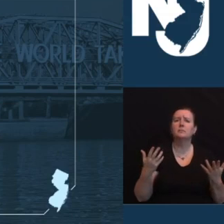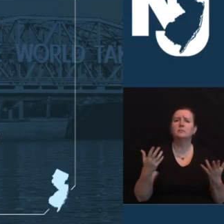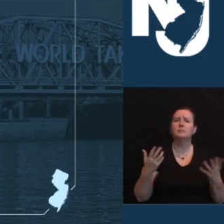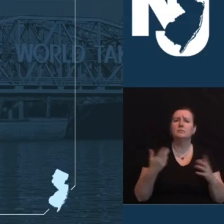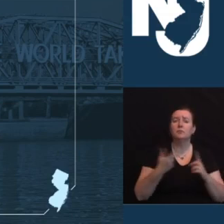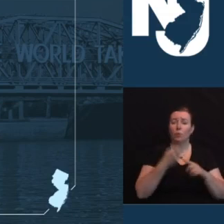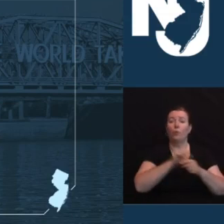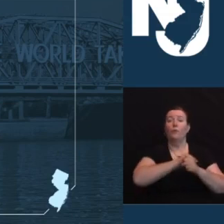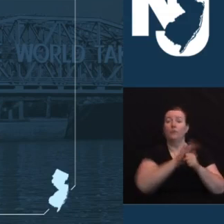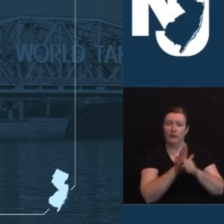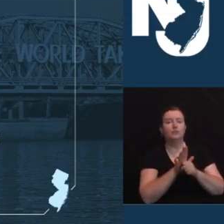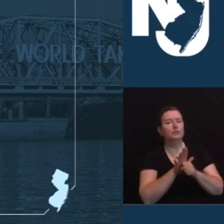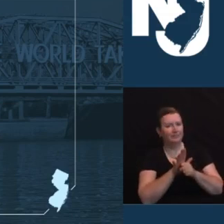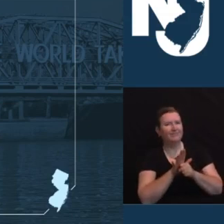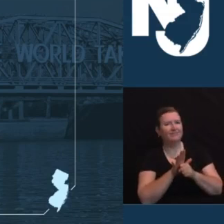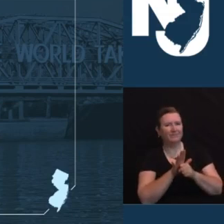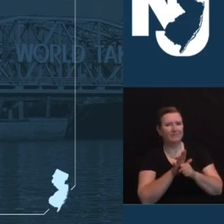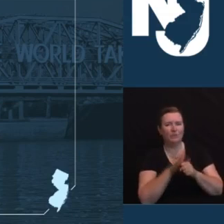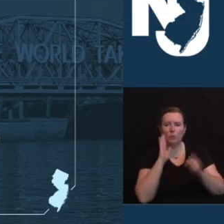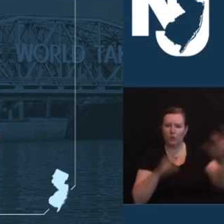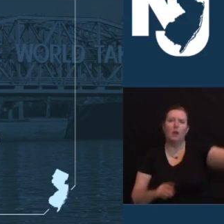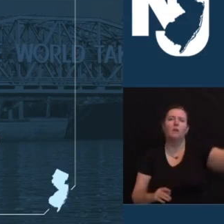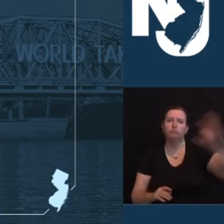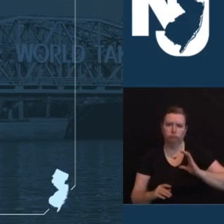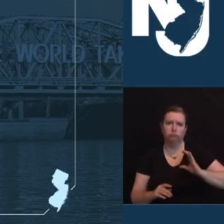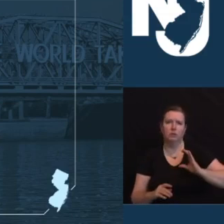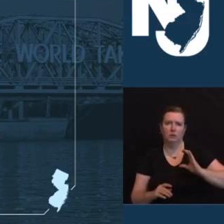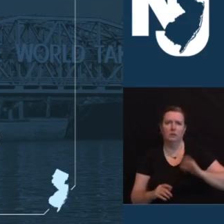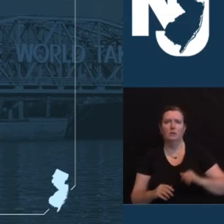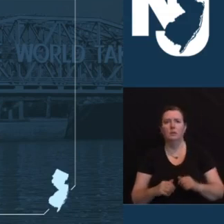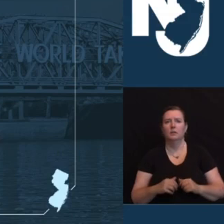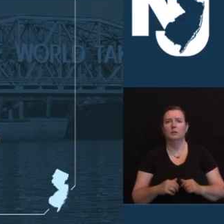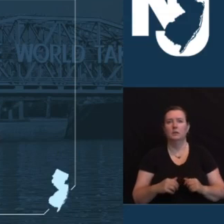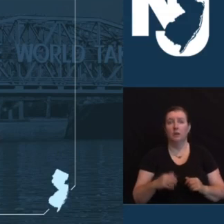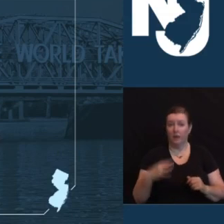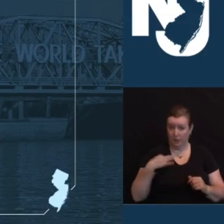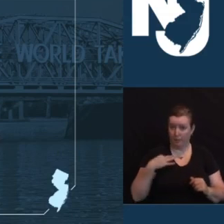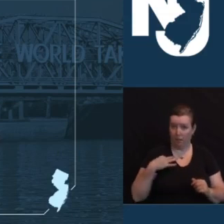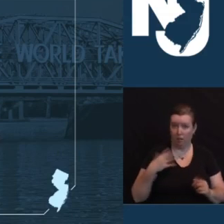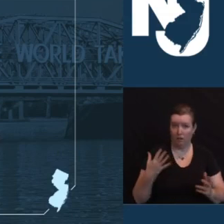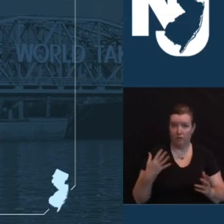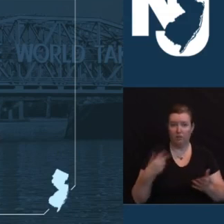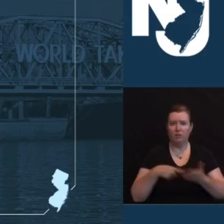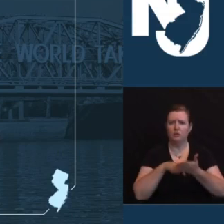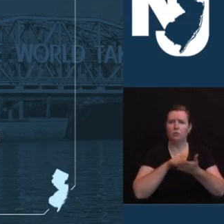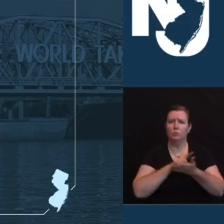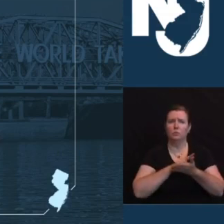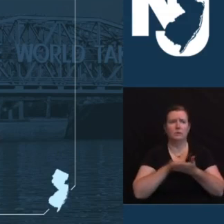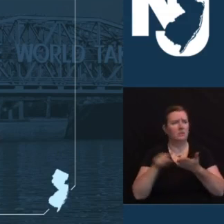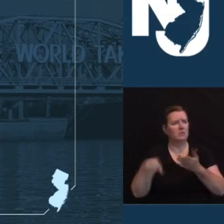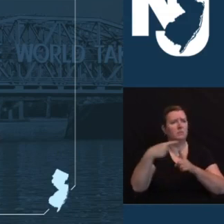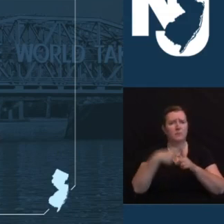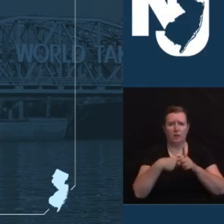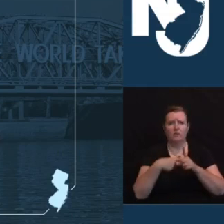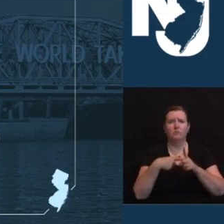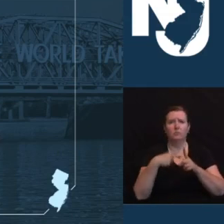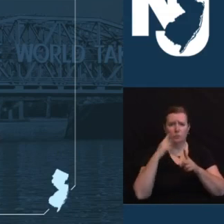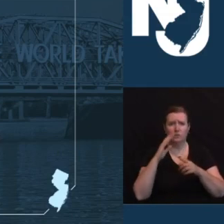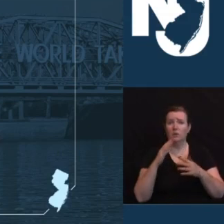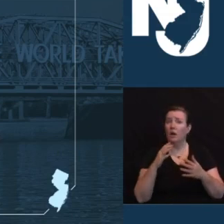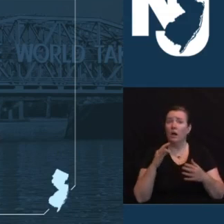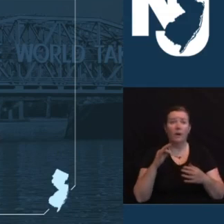receive a lump sum payment if they are eligible later this month. Those who have not attested why they